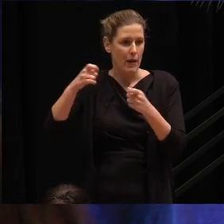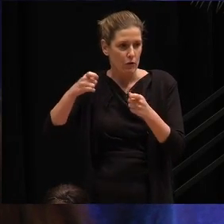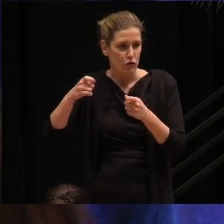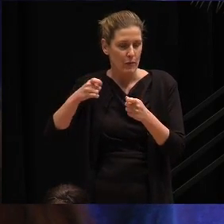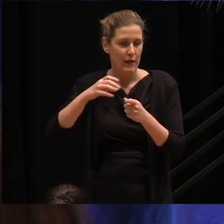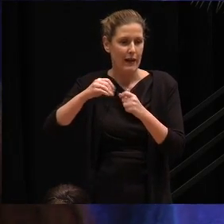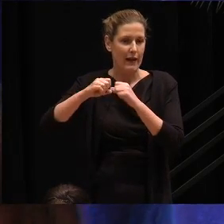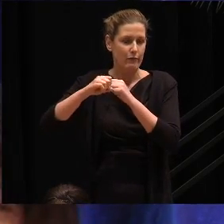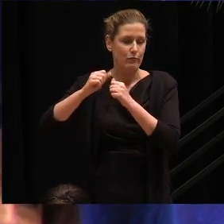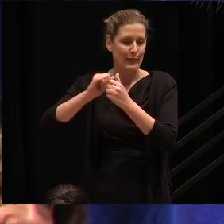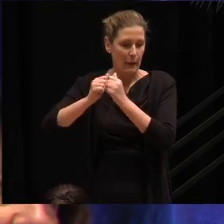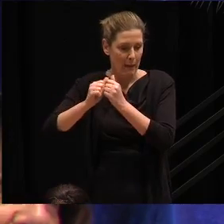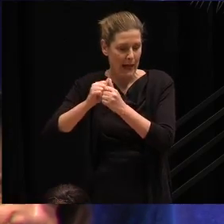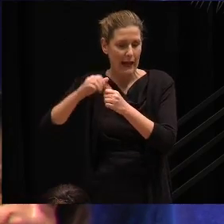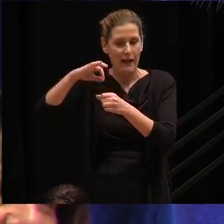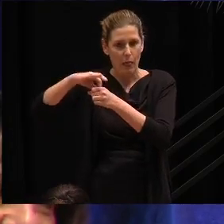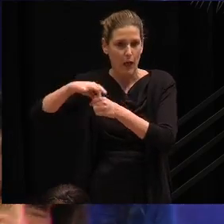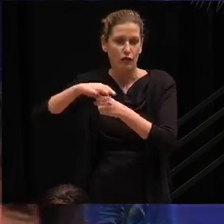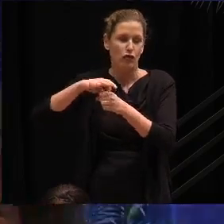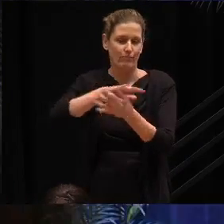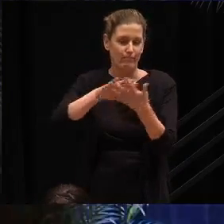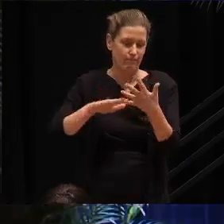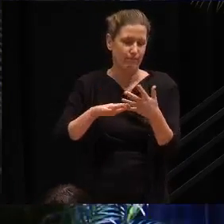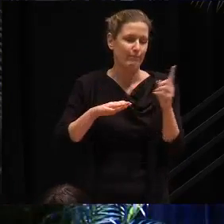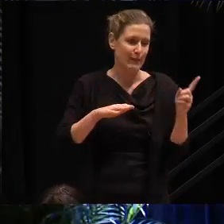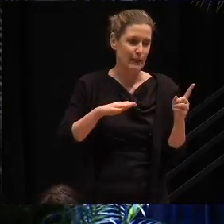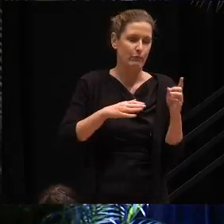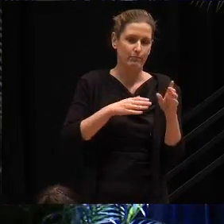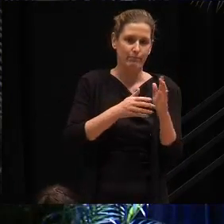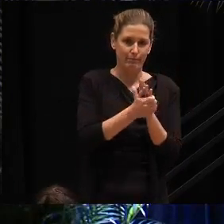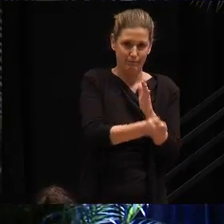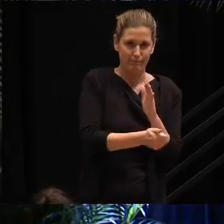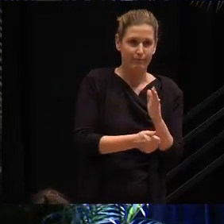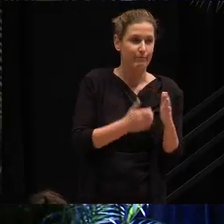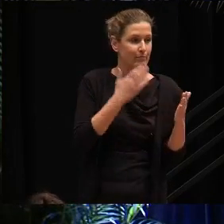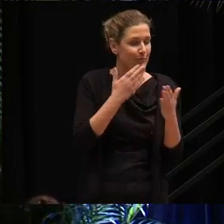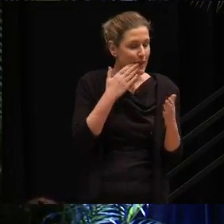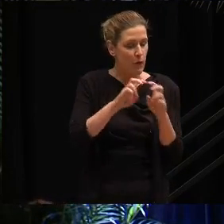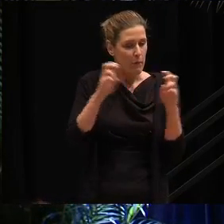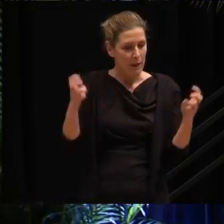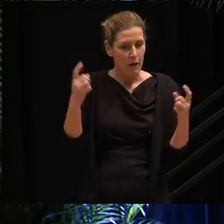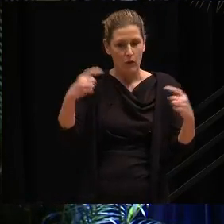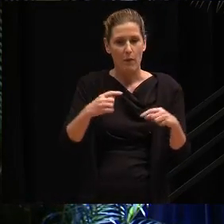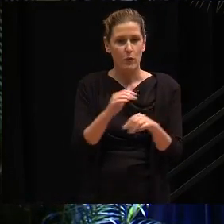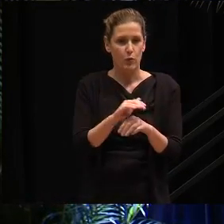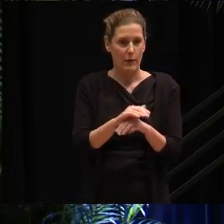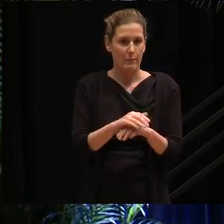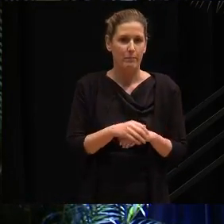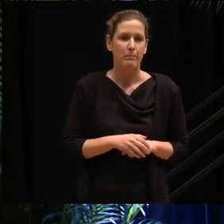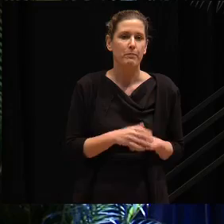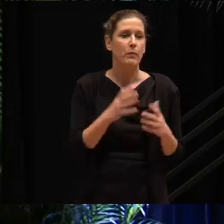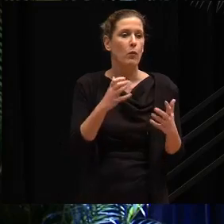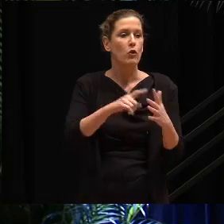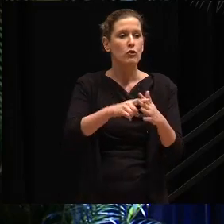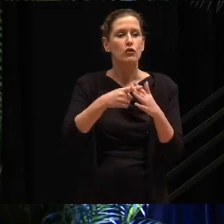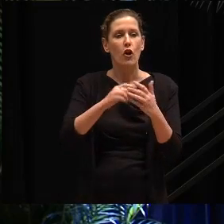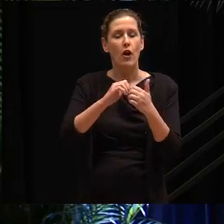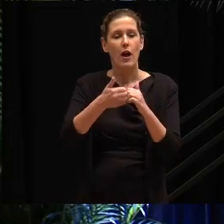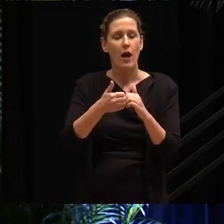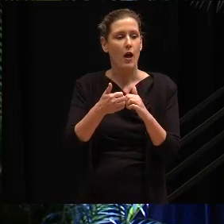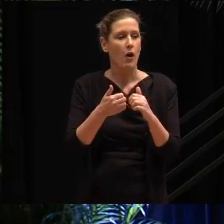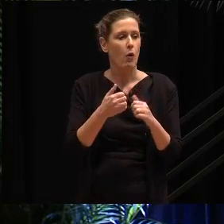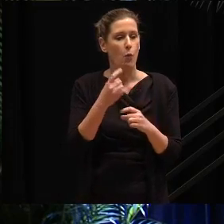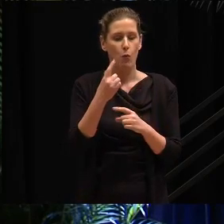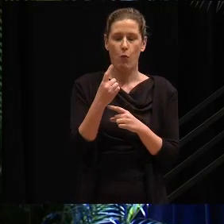and campaigns and elections. So thank you all to members of the panel for being here tonight. I'd like to start with